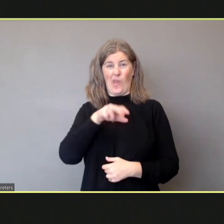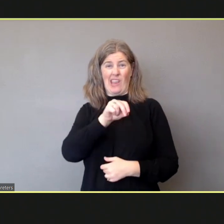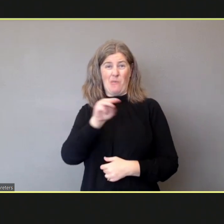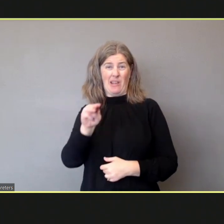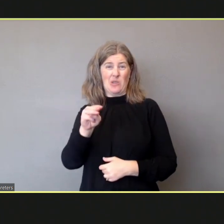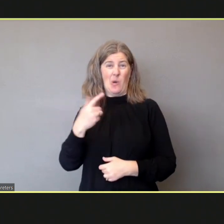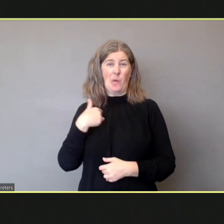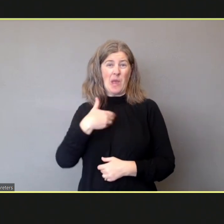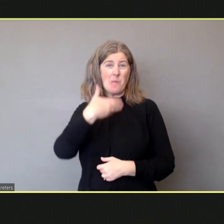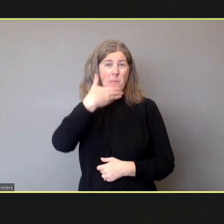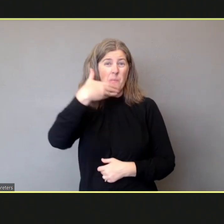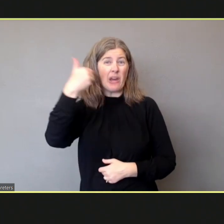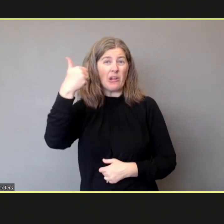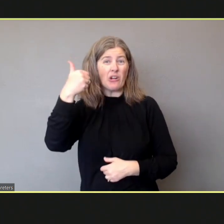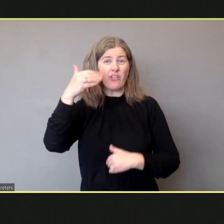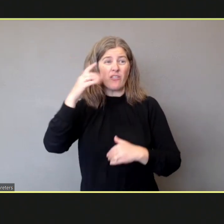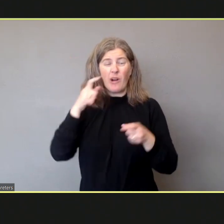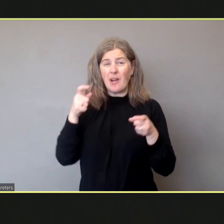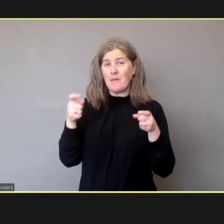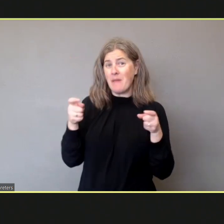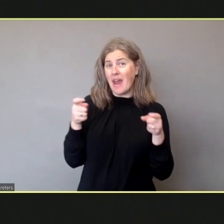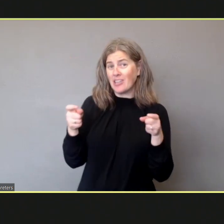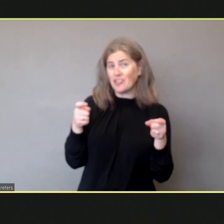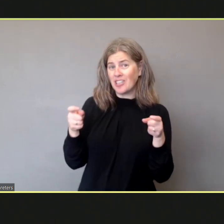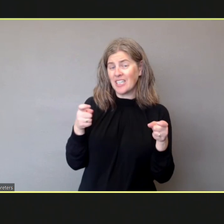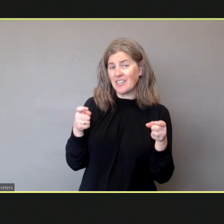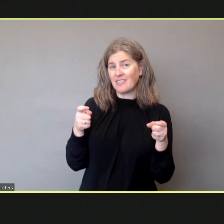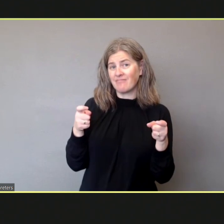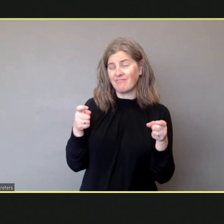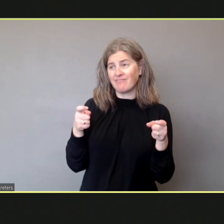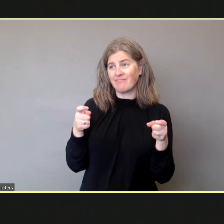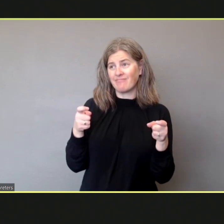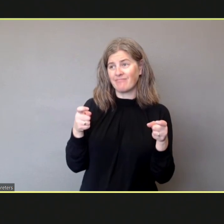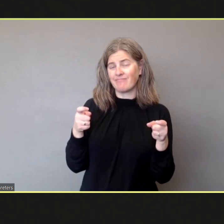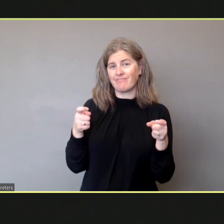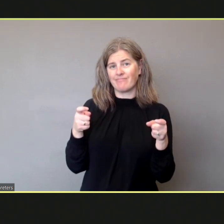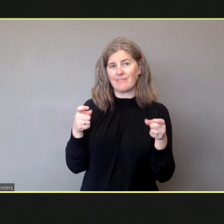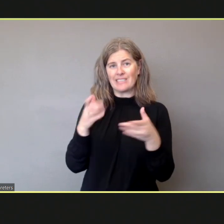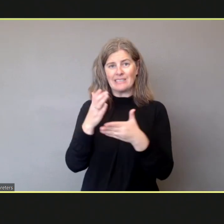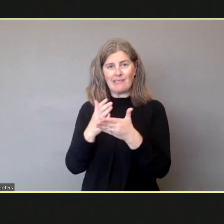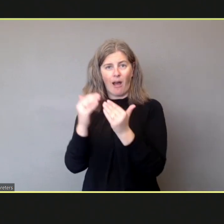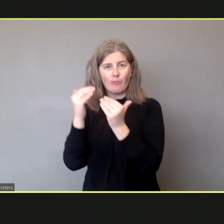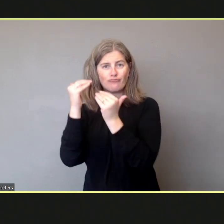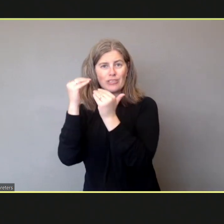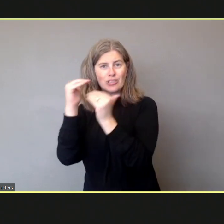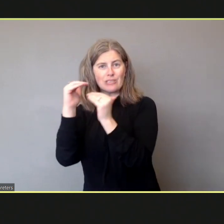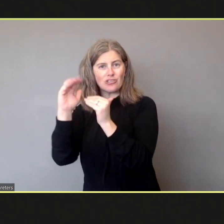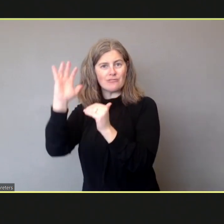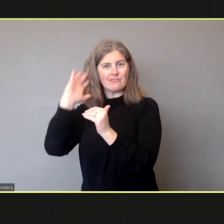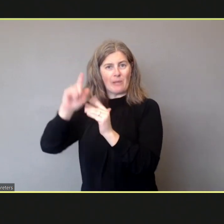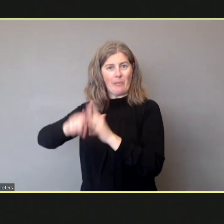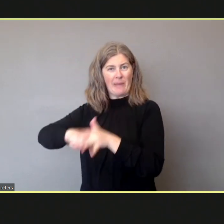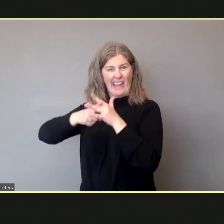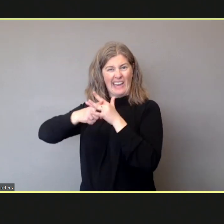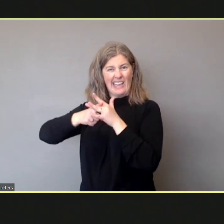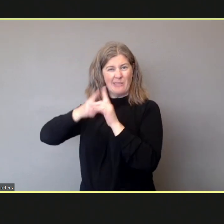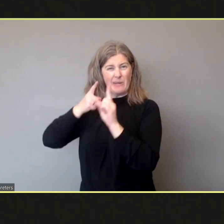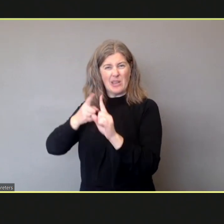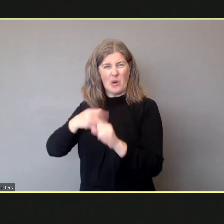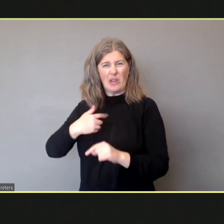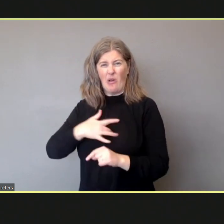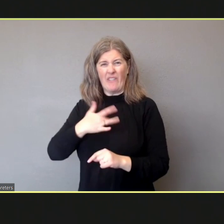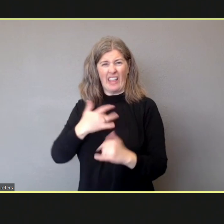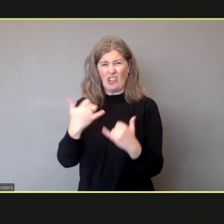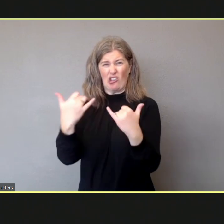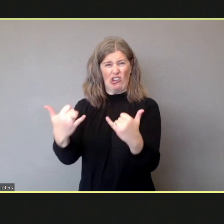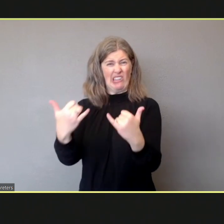job in managing the certain restrictions early in the pandemic, but we don't feel at the present